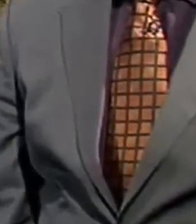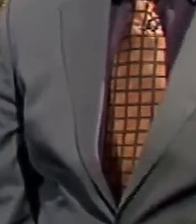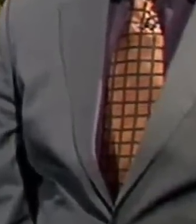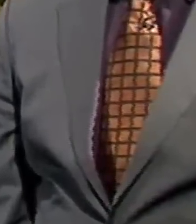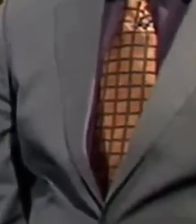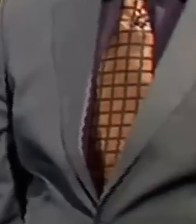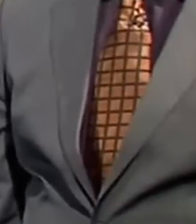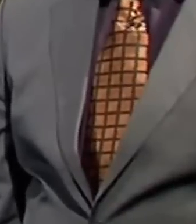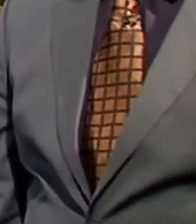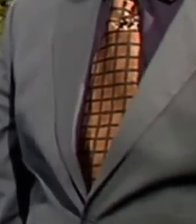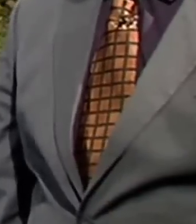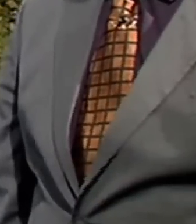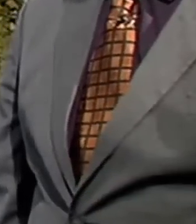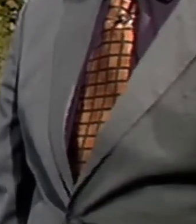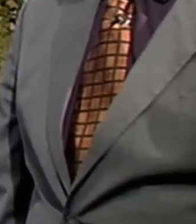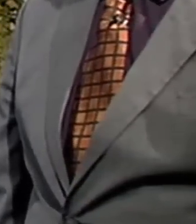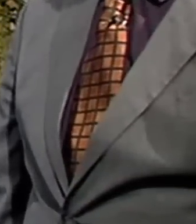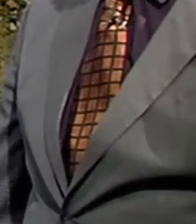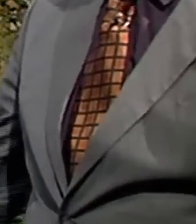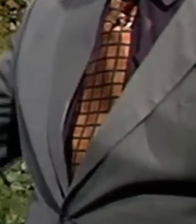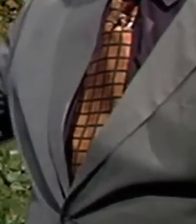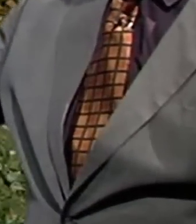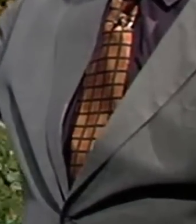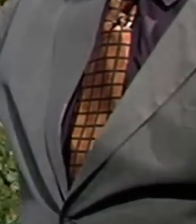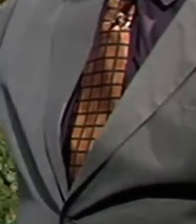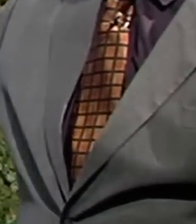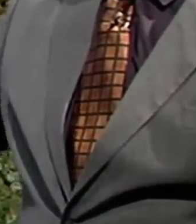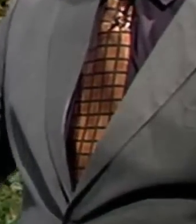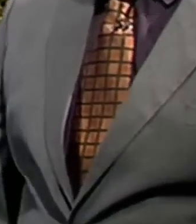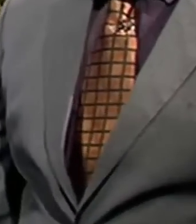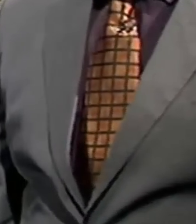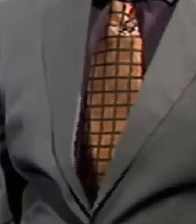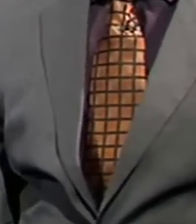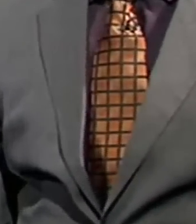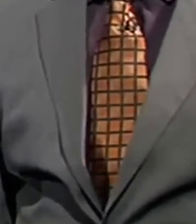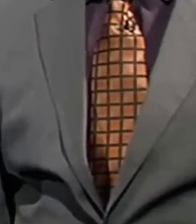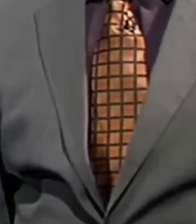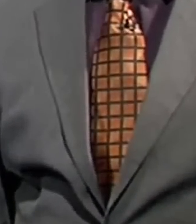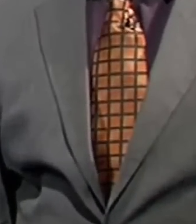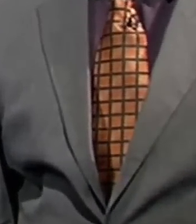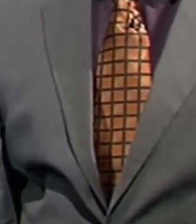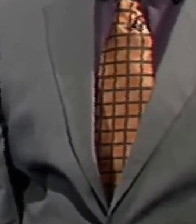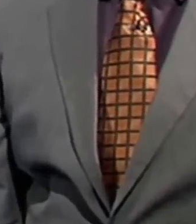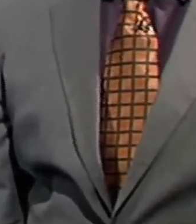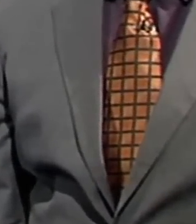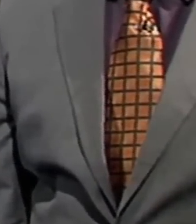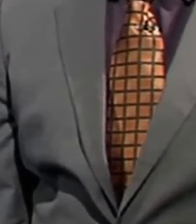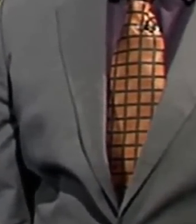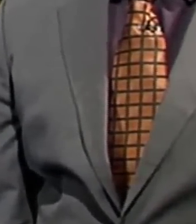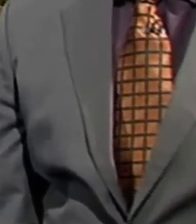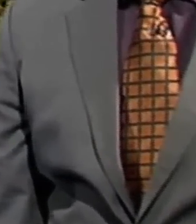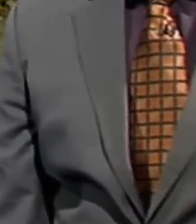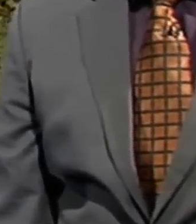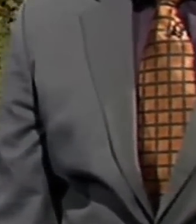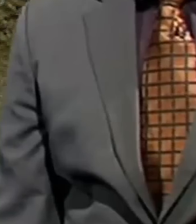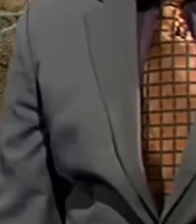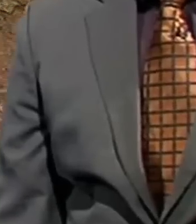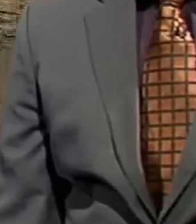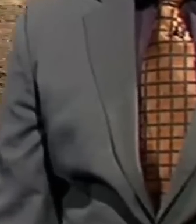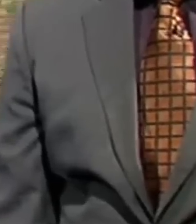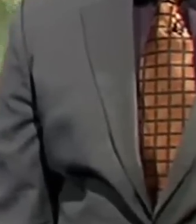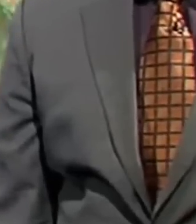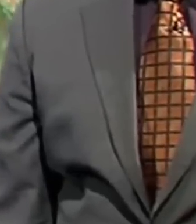provinceng ya Gauteng ho tla bona le maemo a hleng a futumetsa ho le tla fihla tsa 20 mona Johannesburg le Soweto ha le Pretoria tla fihla tsa 20 mme a re